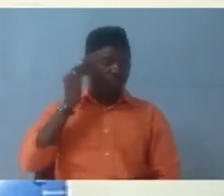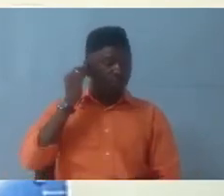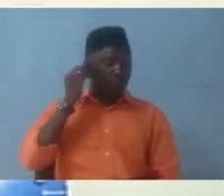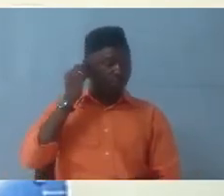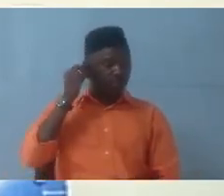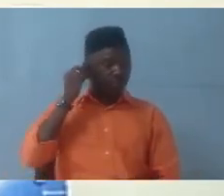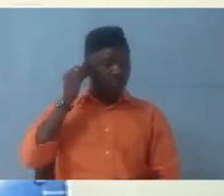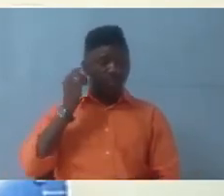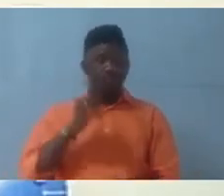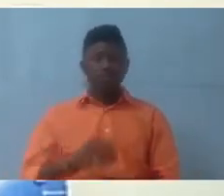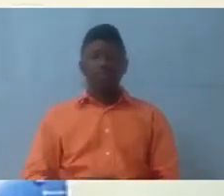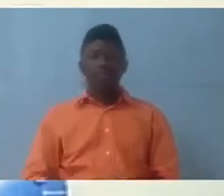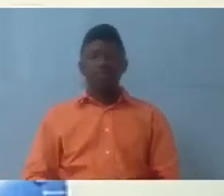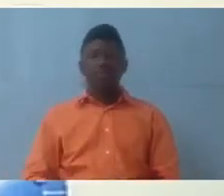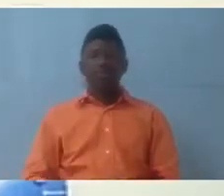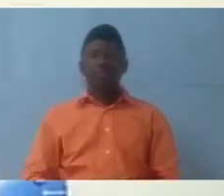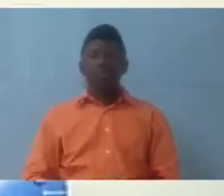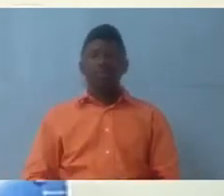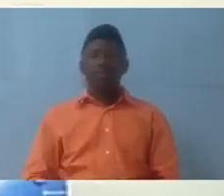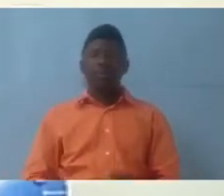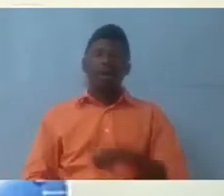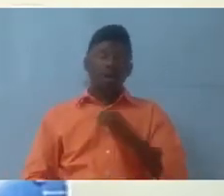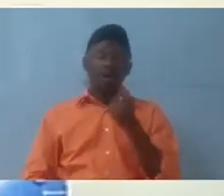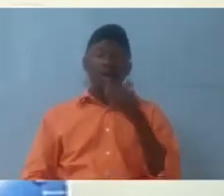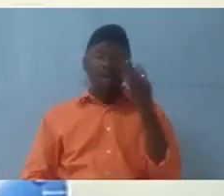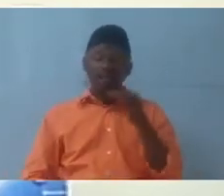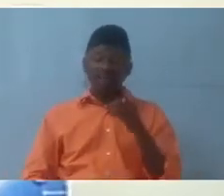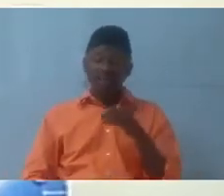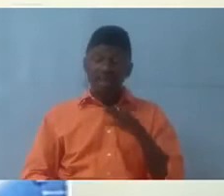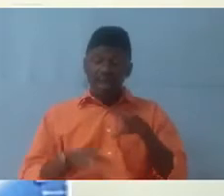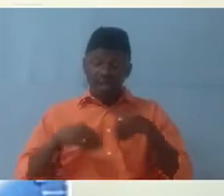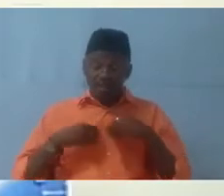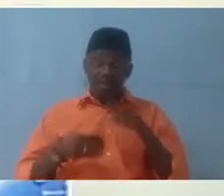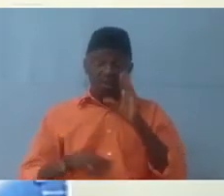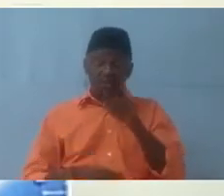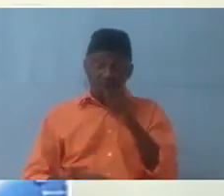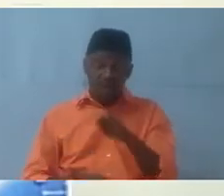that had he done so, I would have been arrested, perhaps.